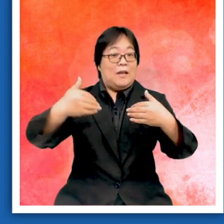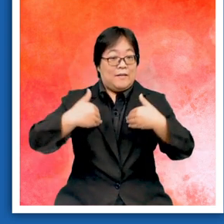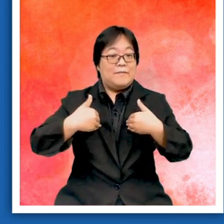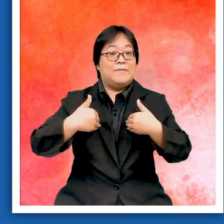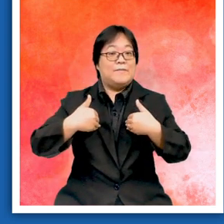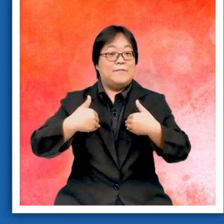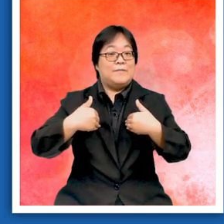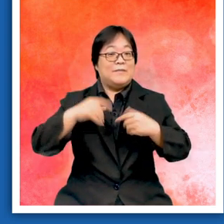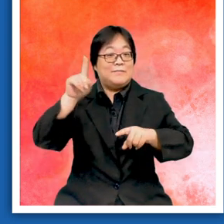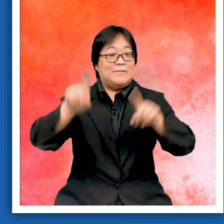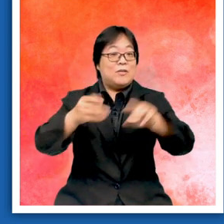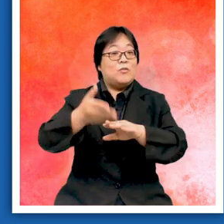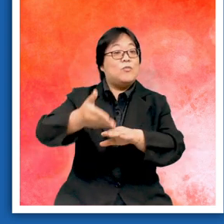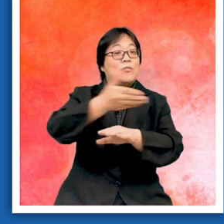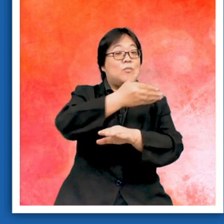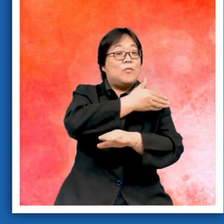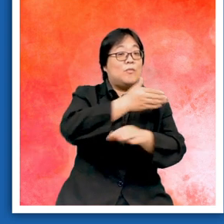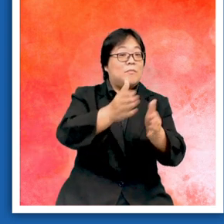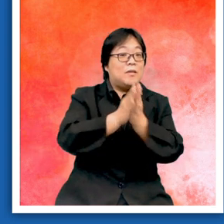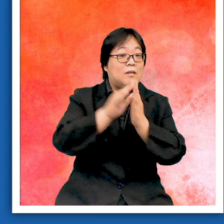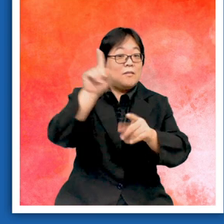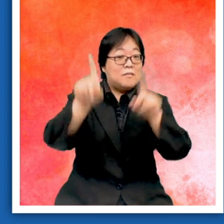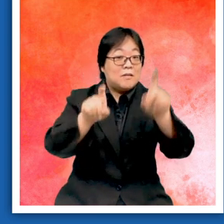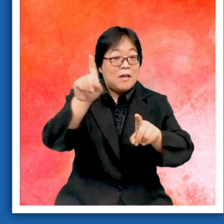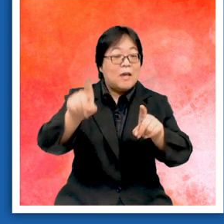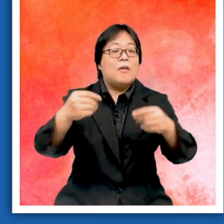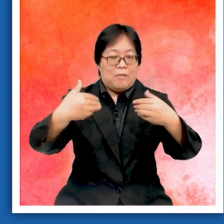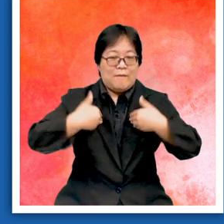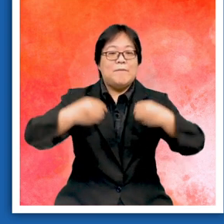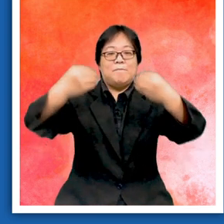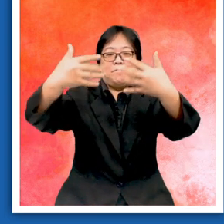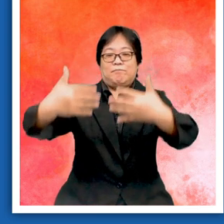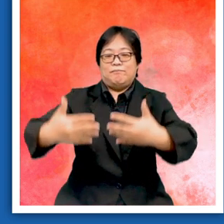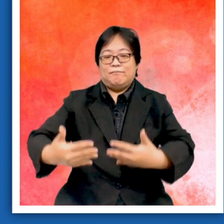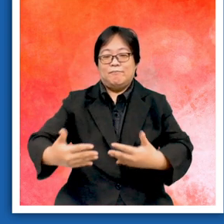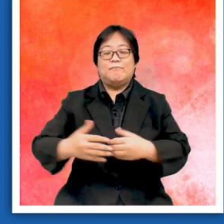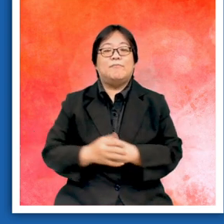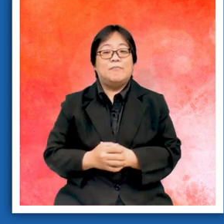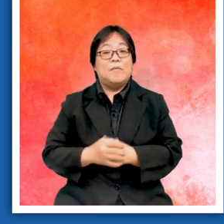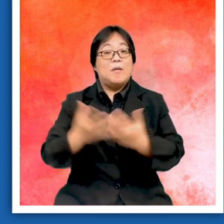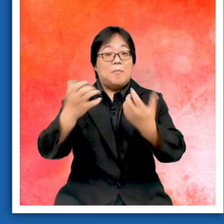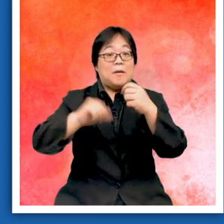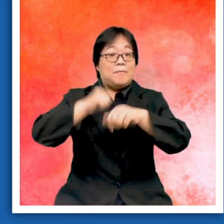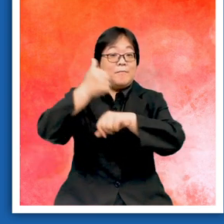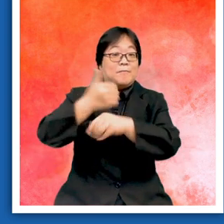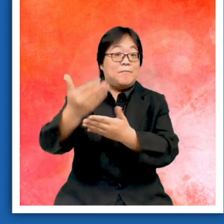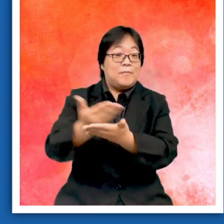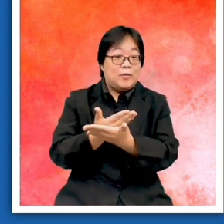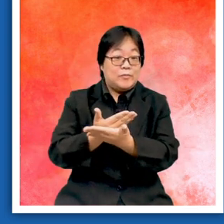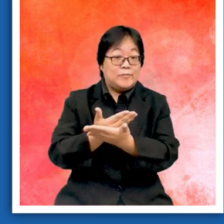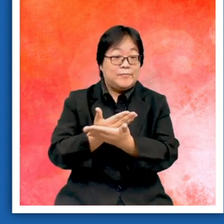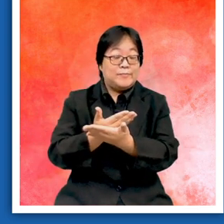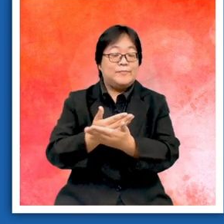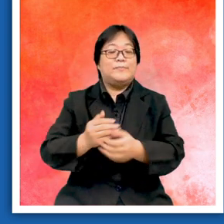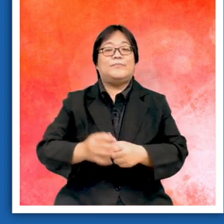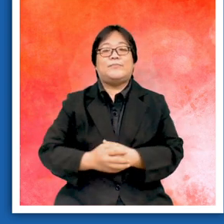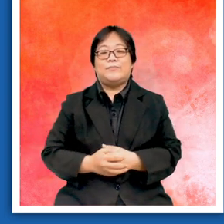if you have created a previous request, it will be listed down here. To create a new